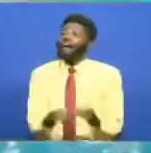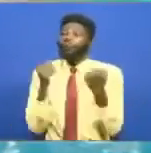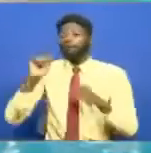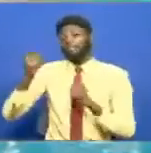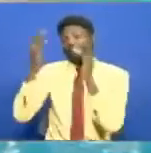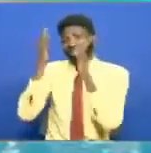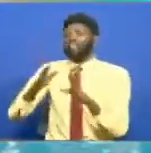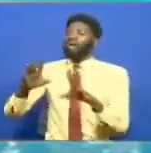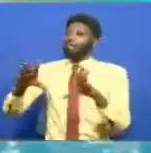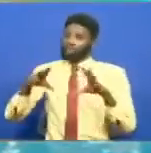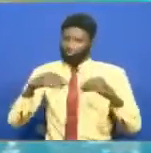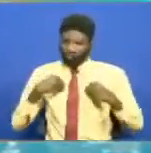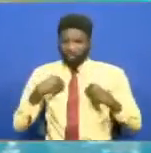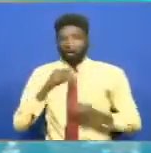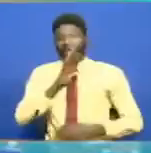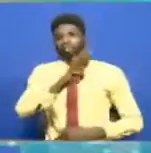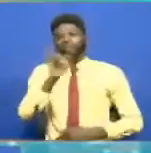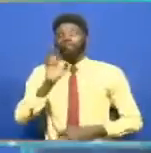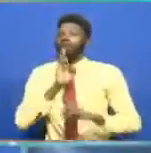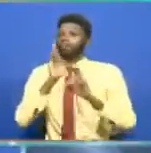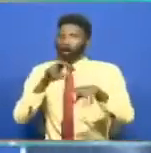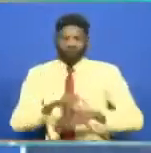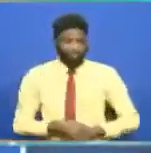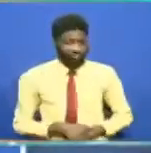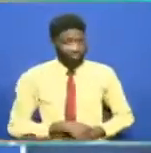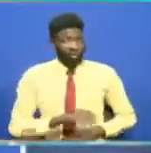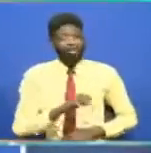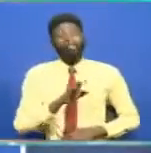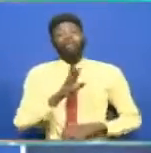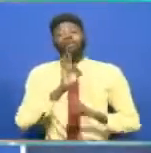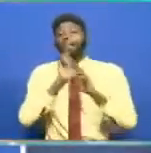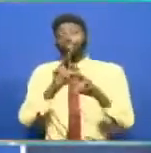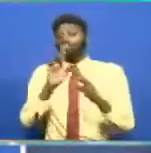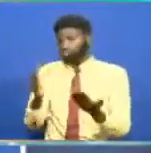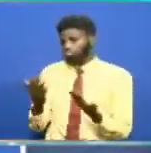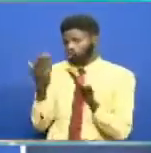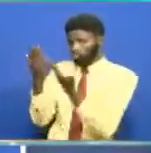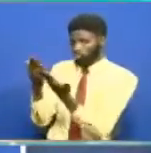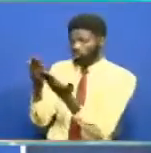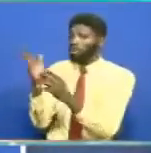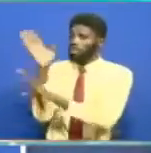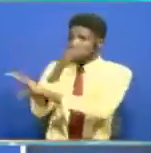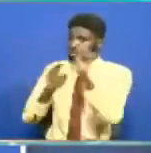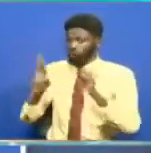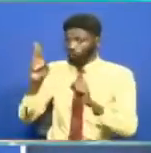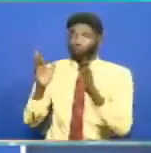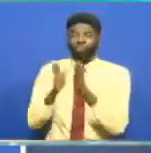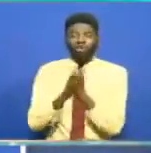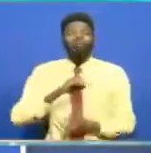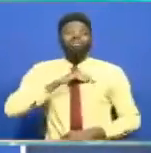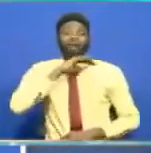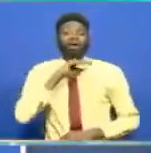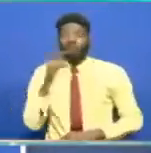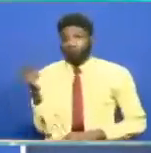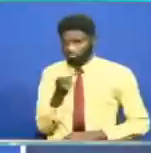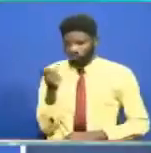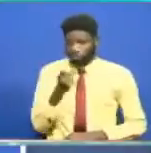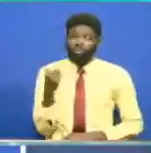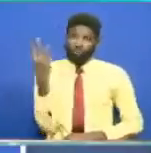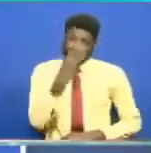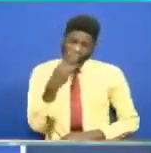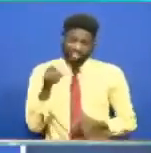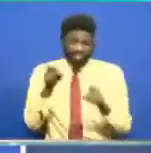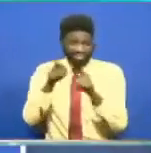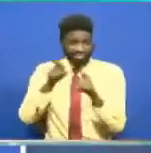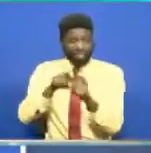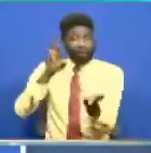Building Bridges report. Now, the report presented to President Uhuru Kenyatta and ODM leader Raila Odinga Wednesday also recommends